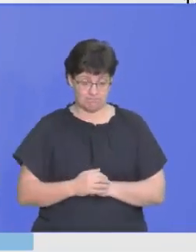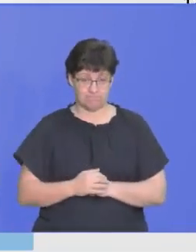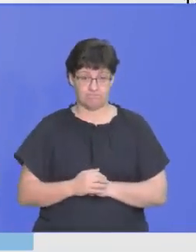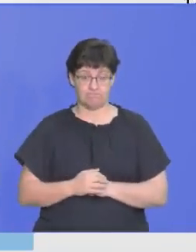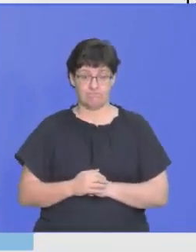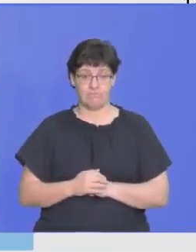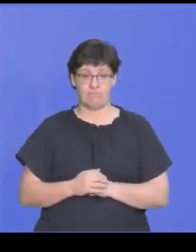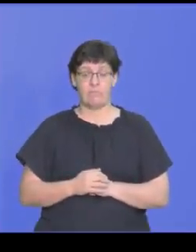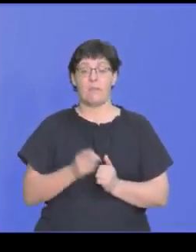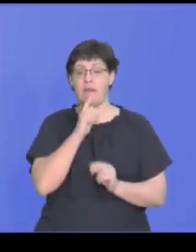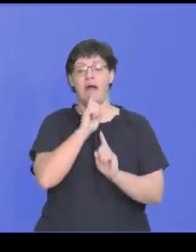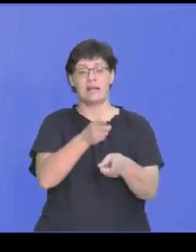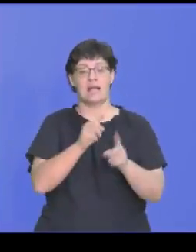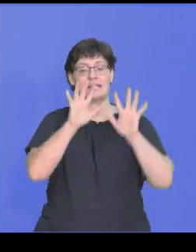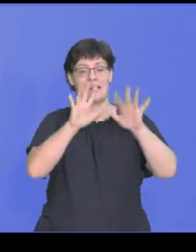10,397.60 cents.